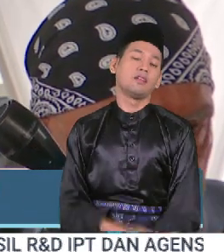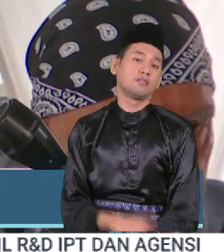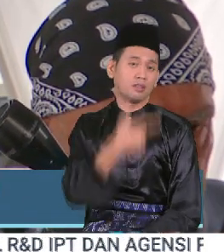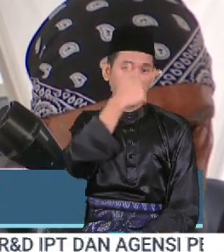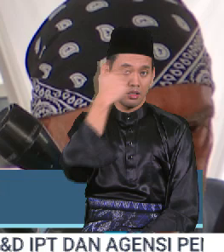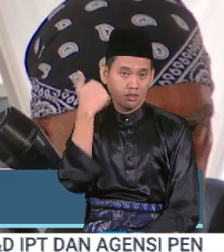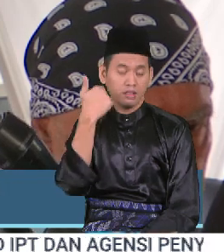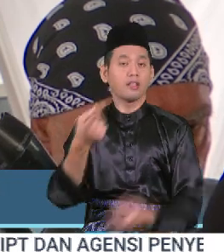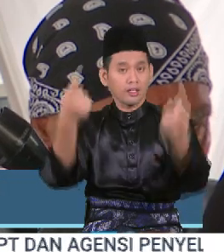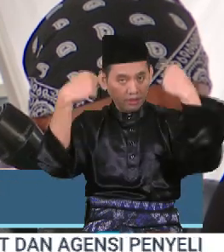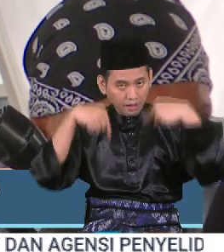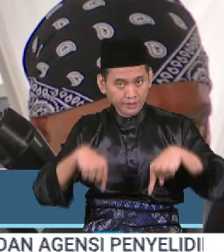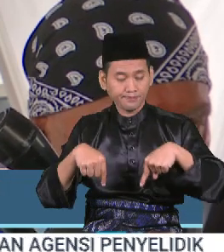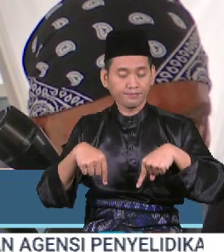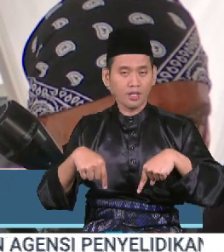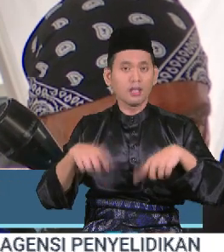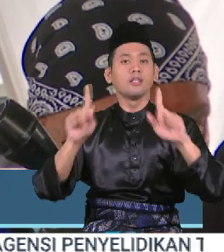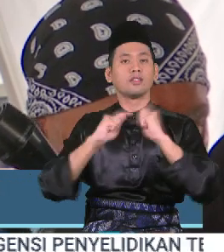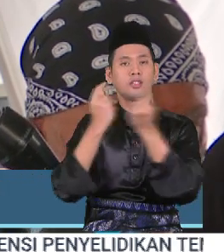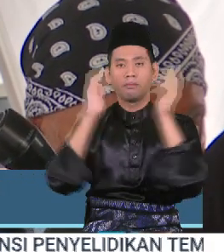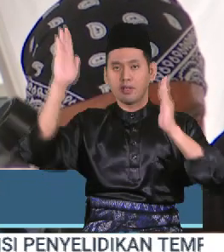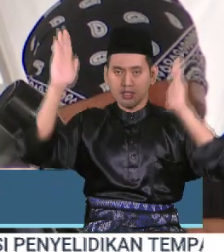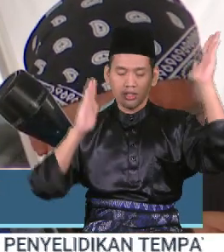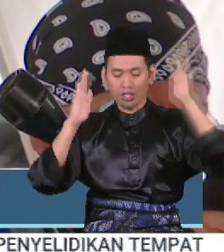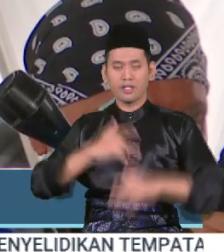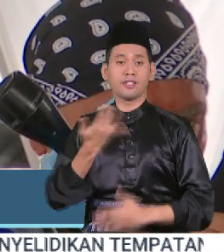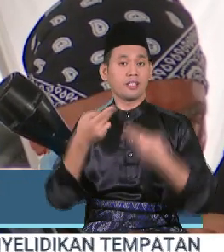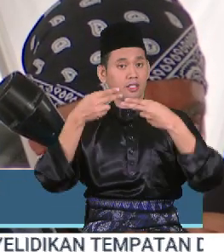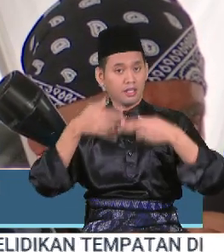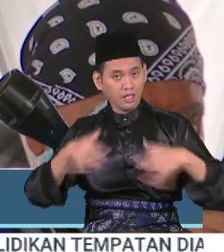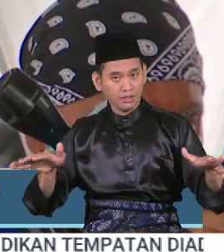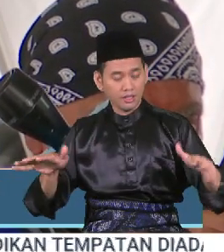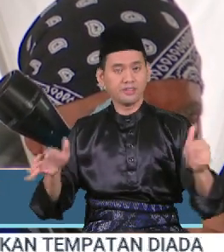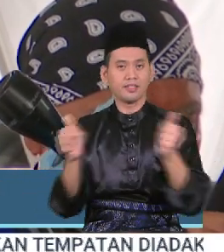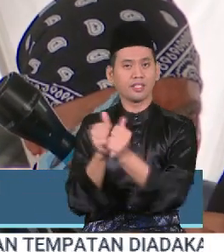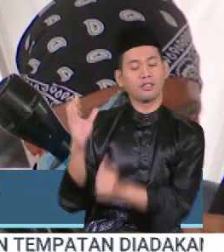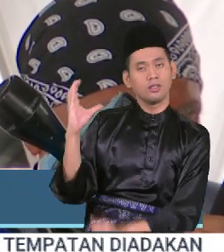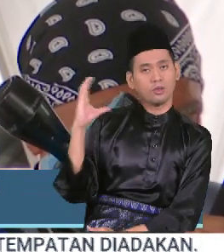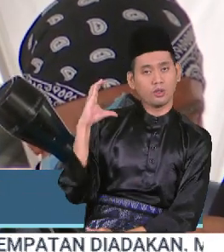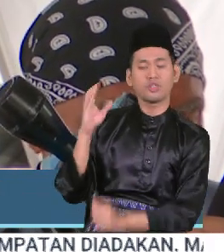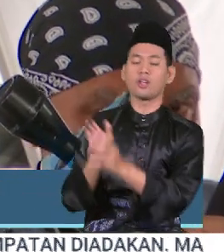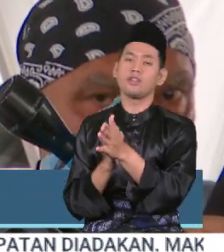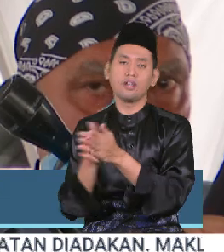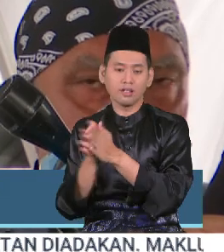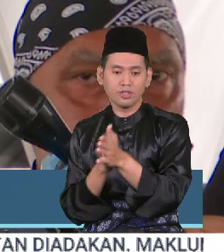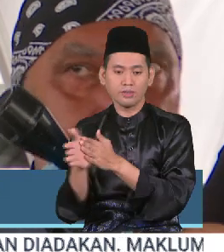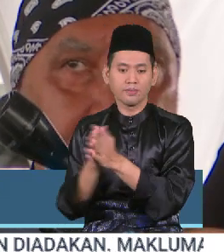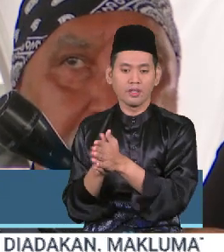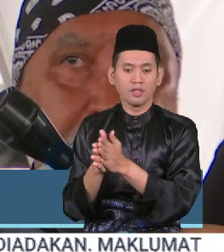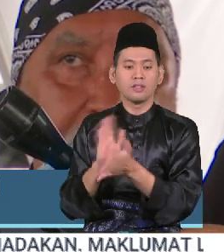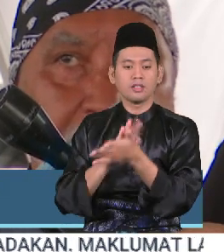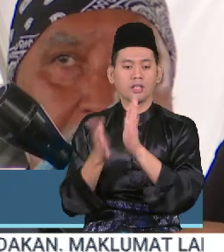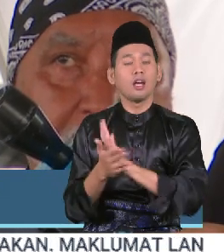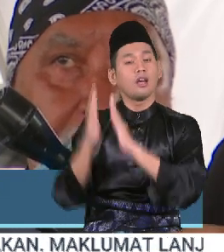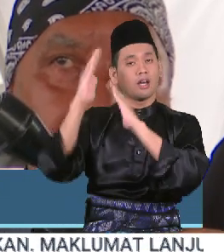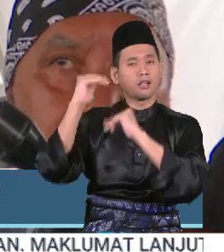family. Malaysian football has been a very big part of his life and a very big part of all of our family's life. So I